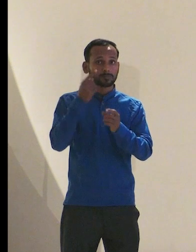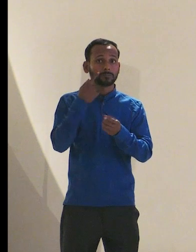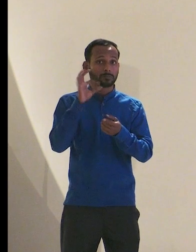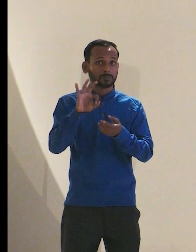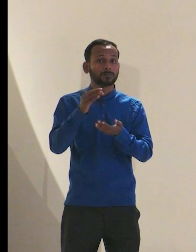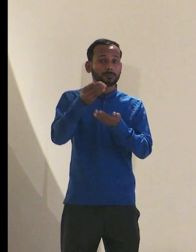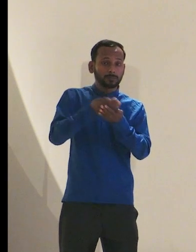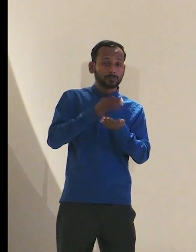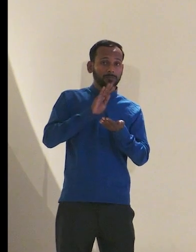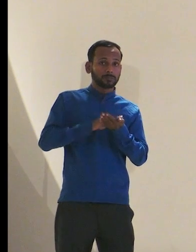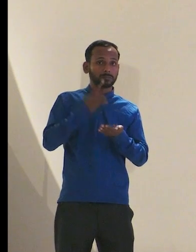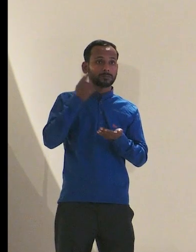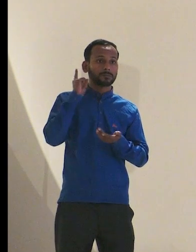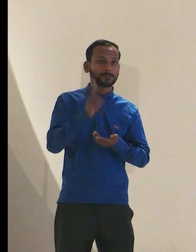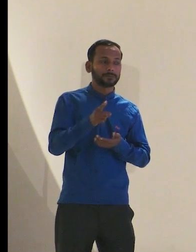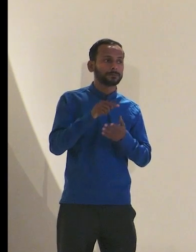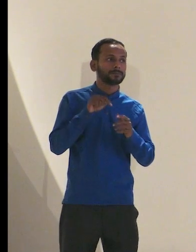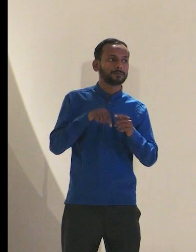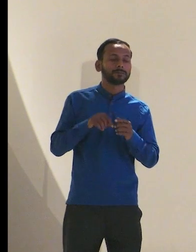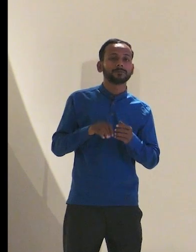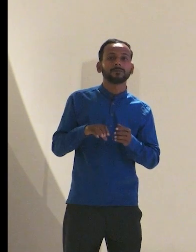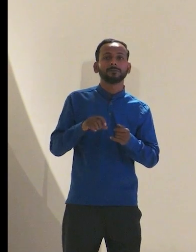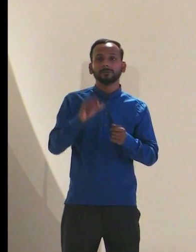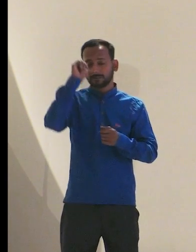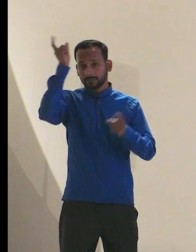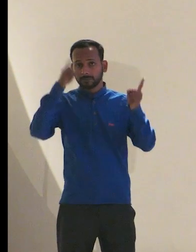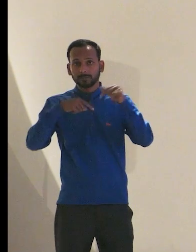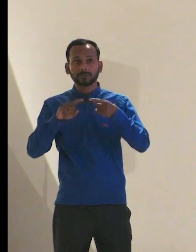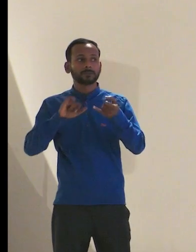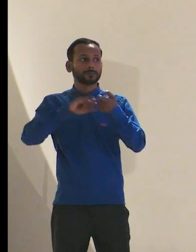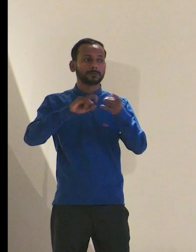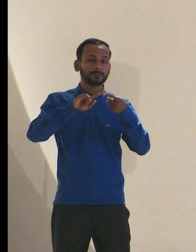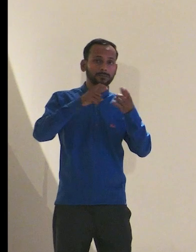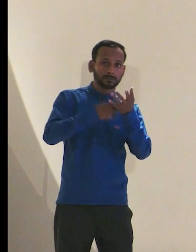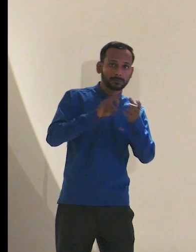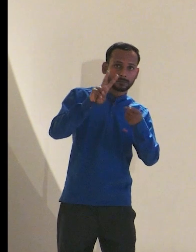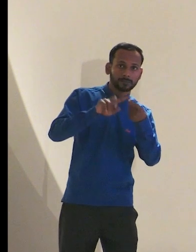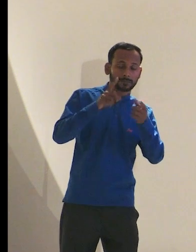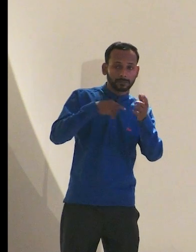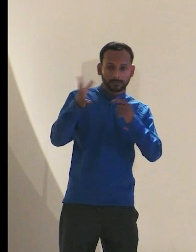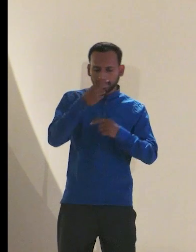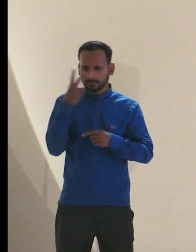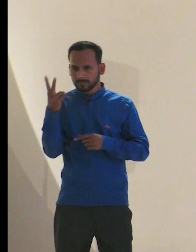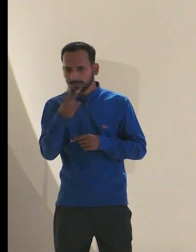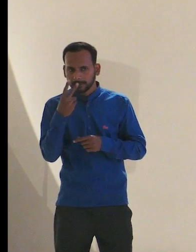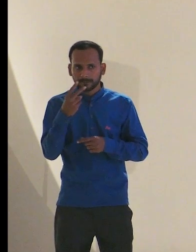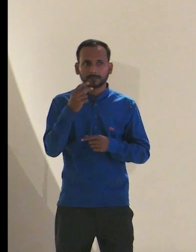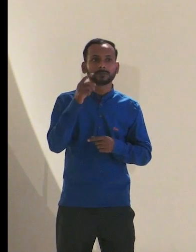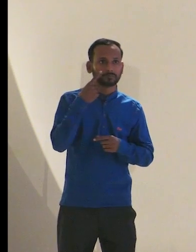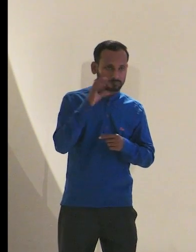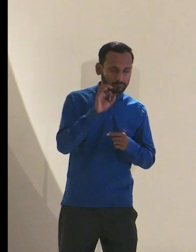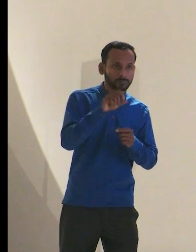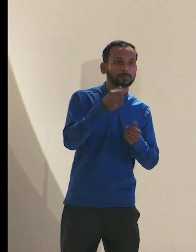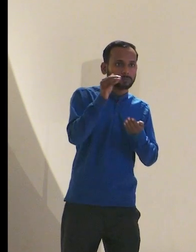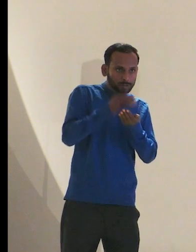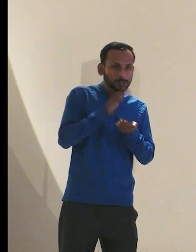Trustees decided against removing these statues. Now, statues have been removed from various, we all know this is